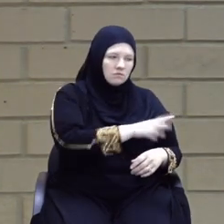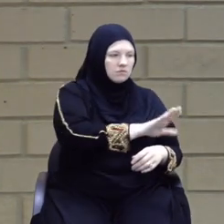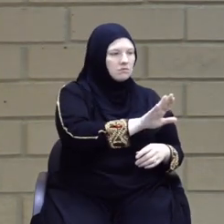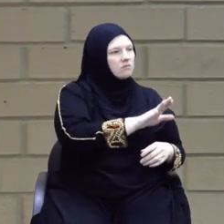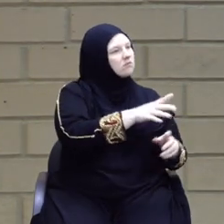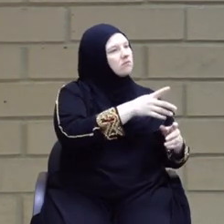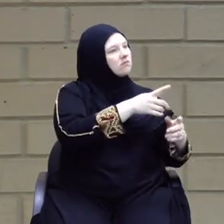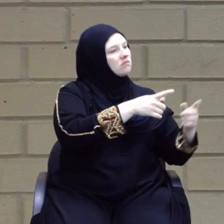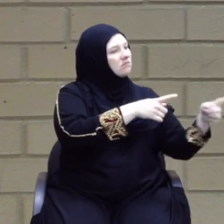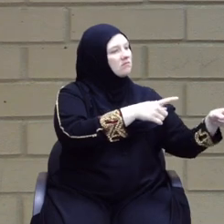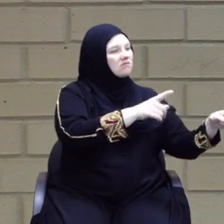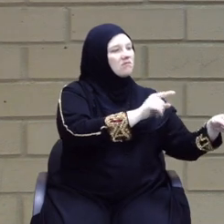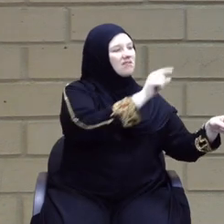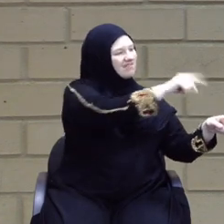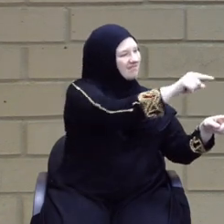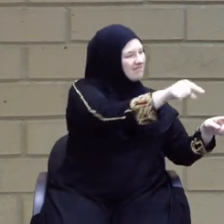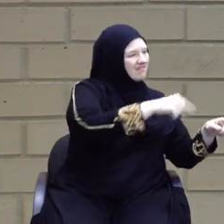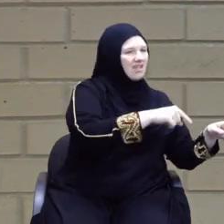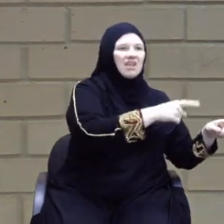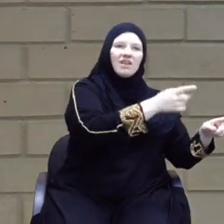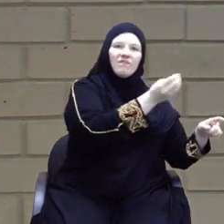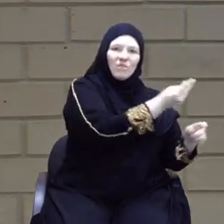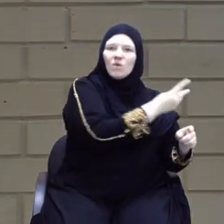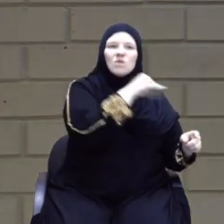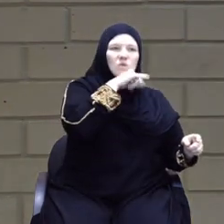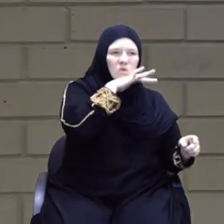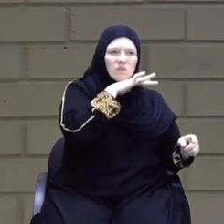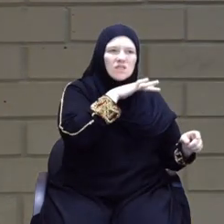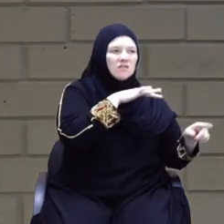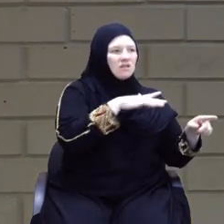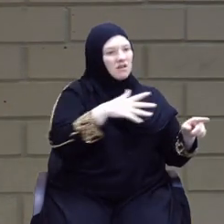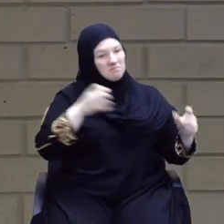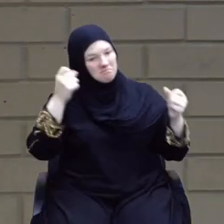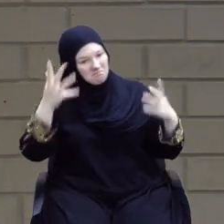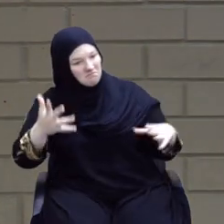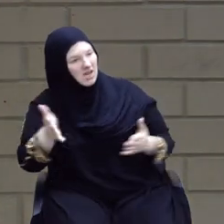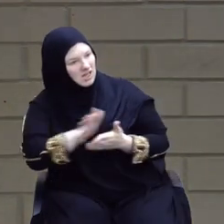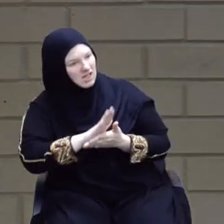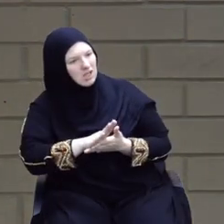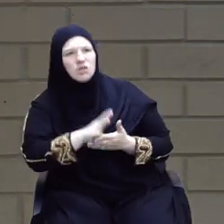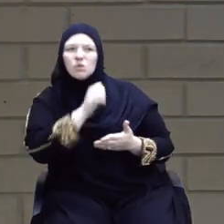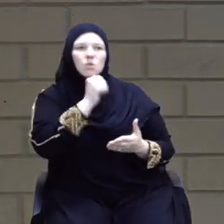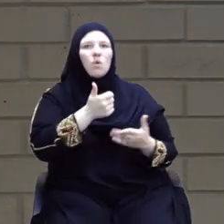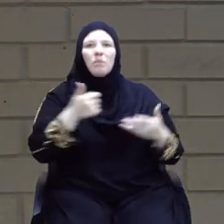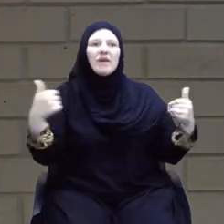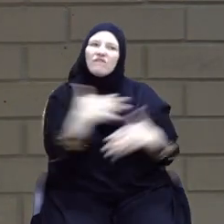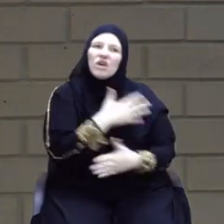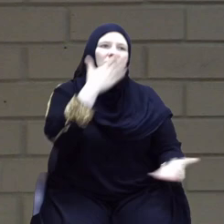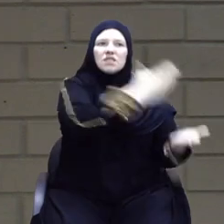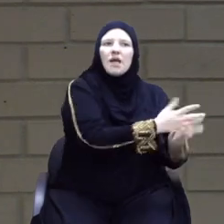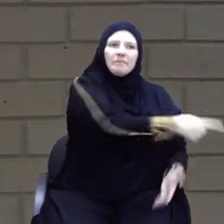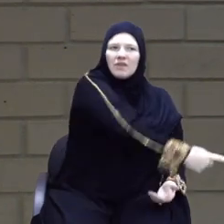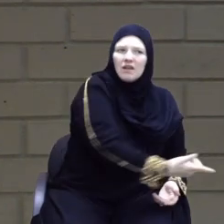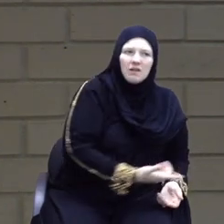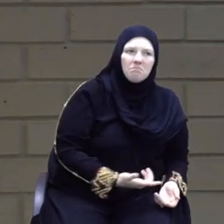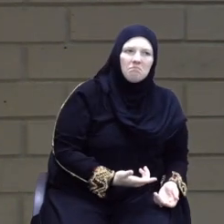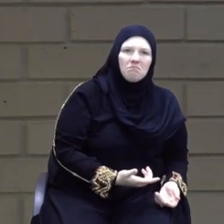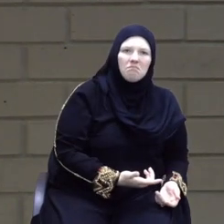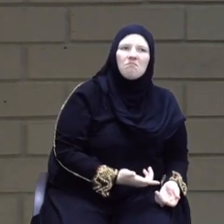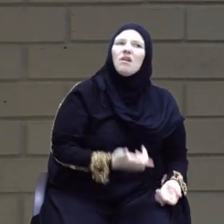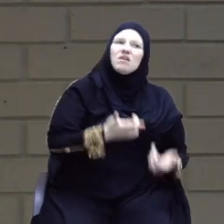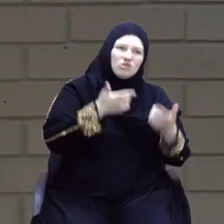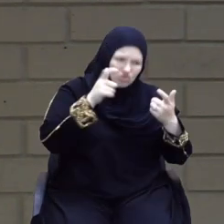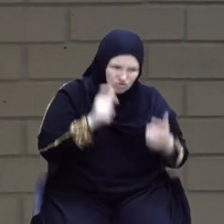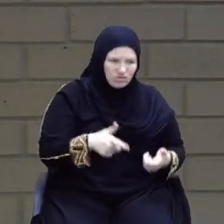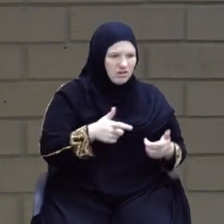be ashamed that you're doing something good. Don't hesitate to do something good. Don't hesitate to transform this negative